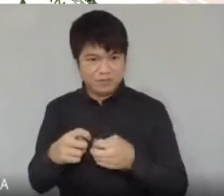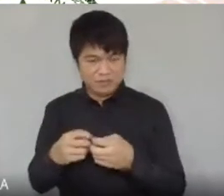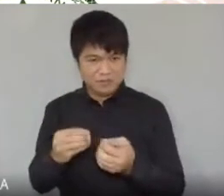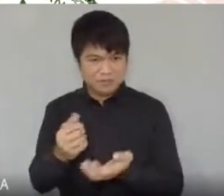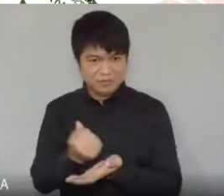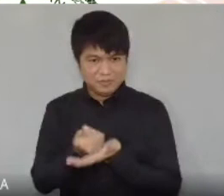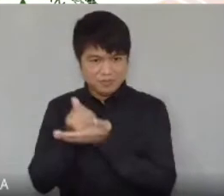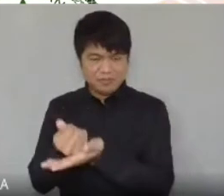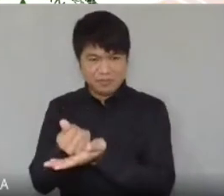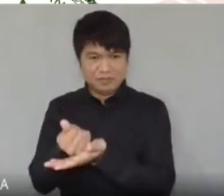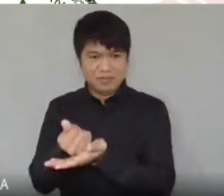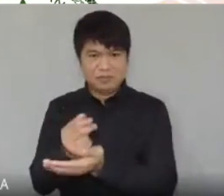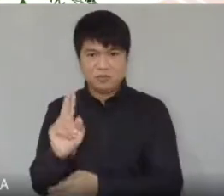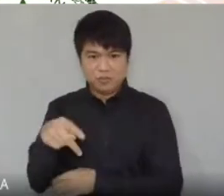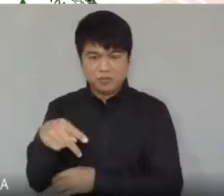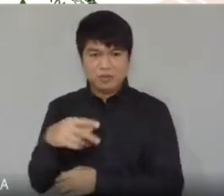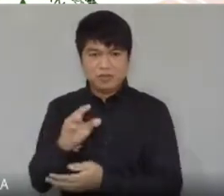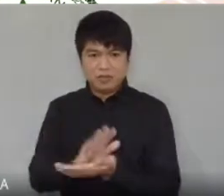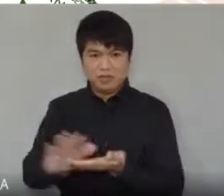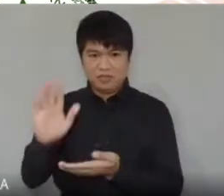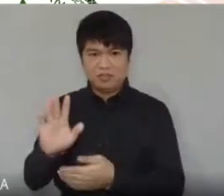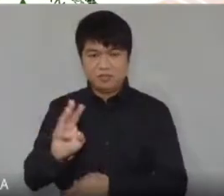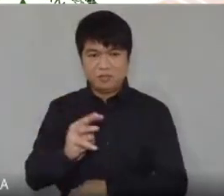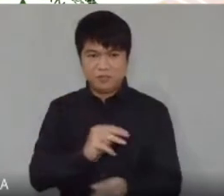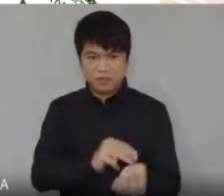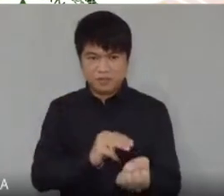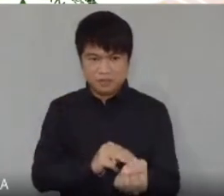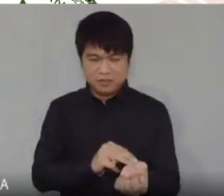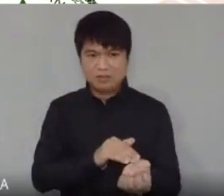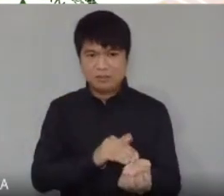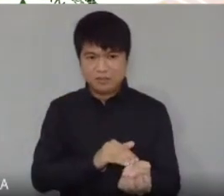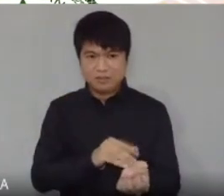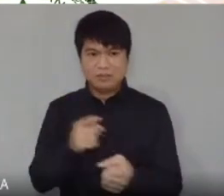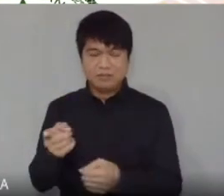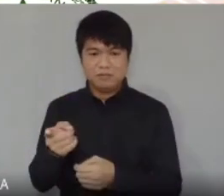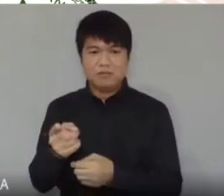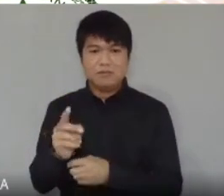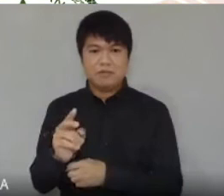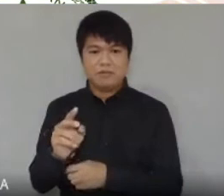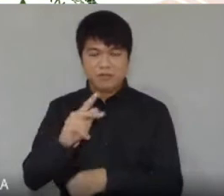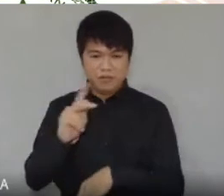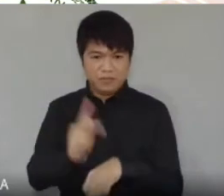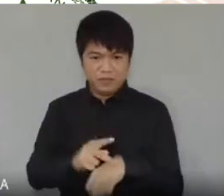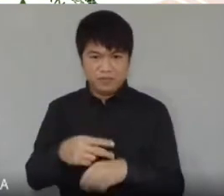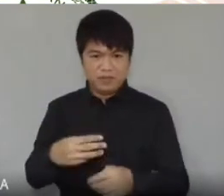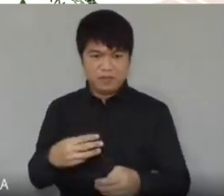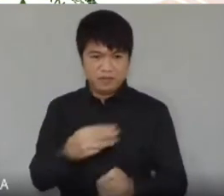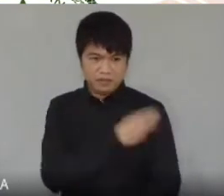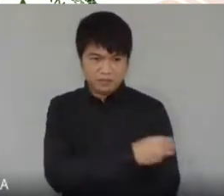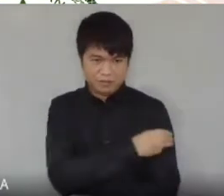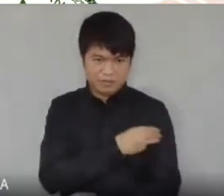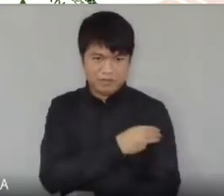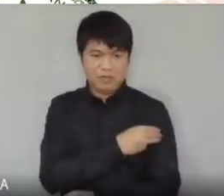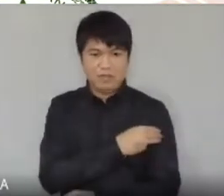the Kinaadman Student Council, Brokenshire College School of Medicine, way down in Davao, the